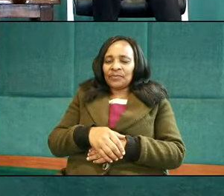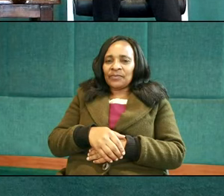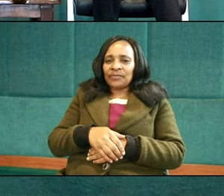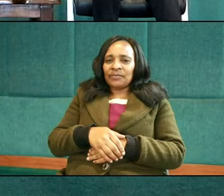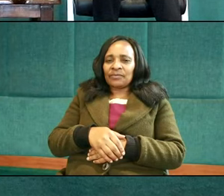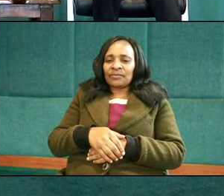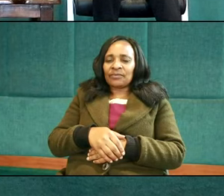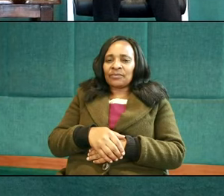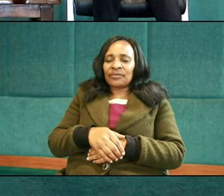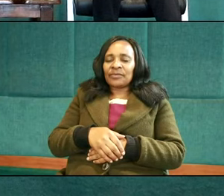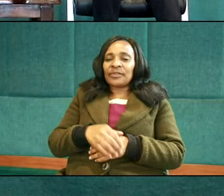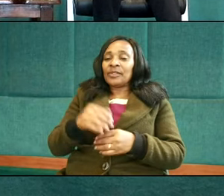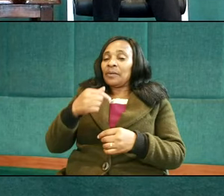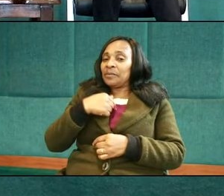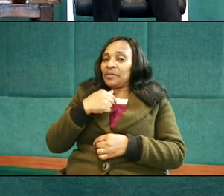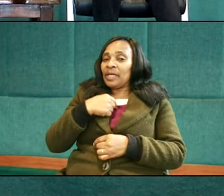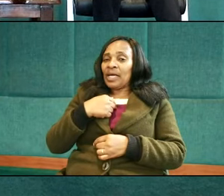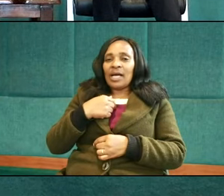I would say